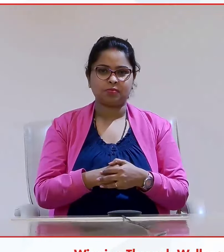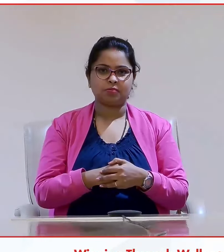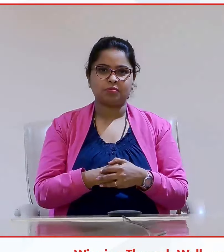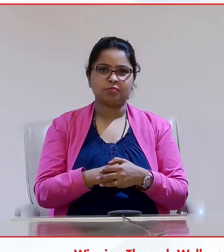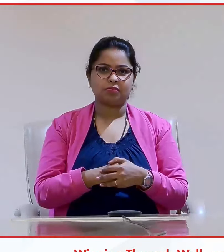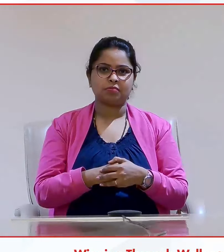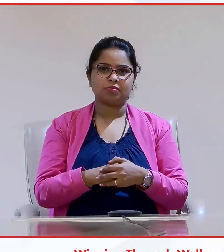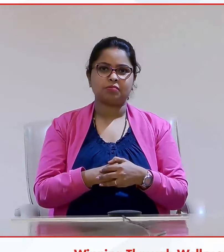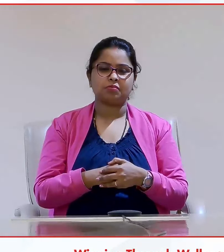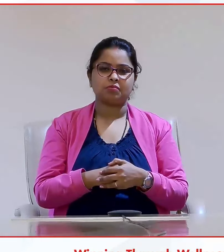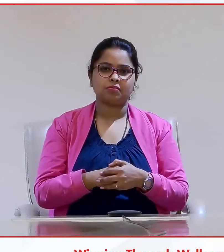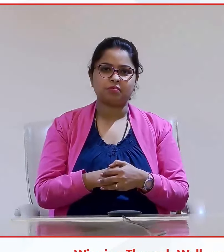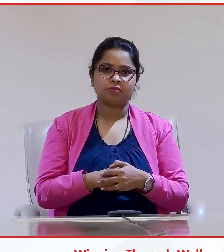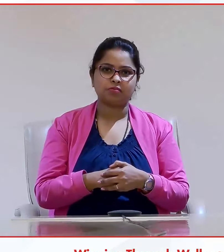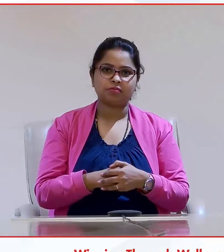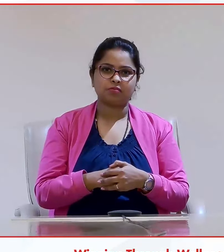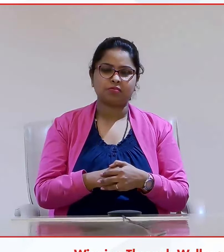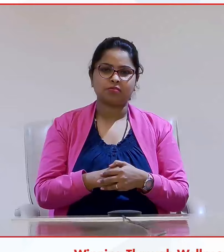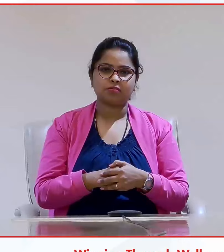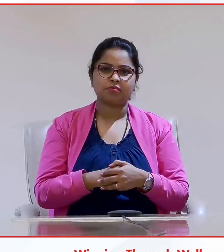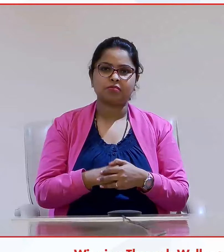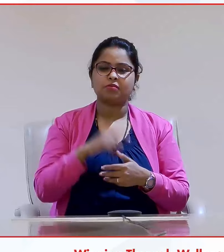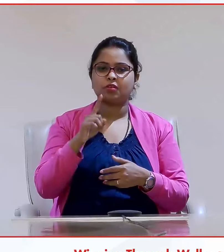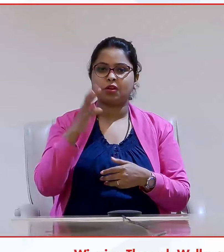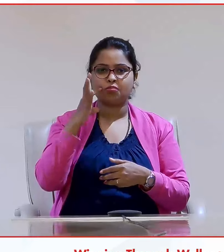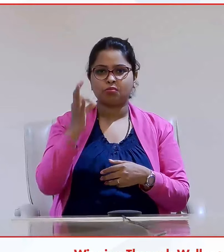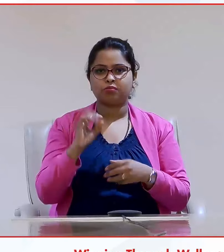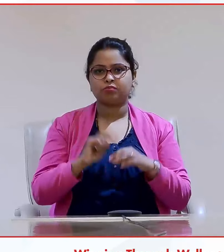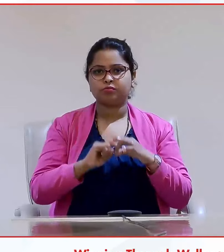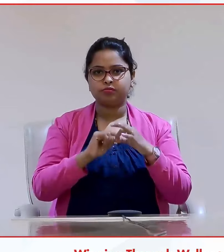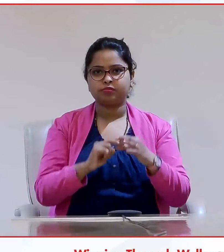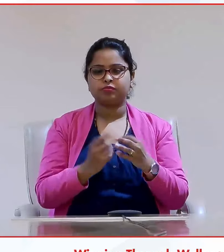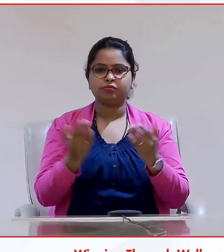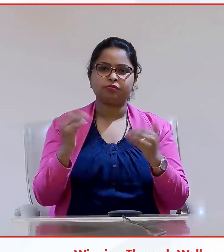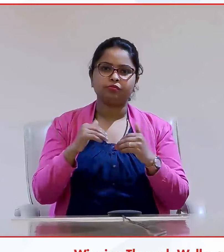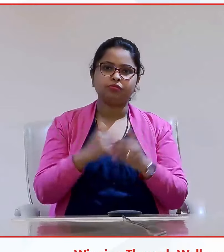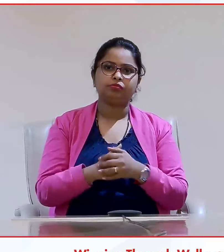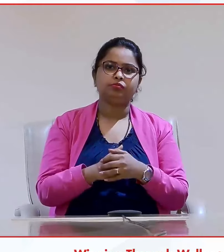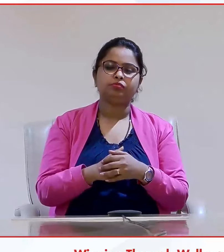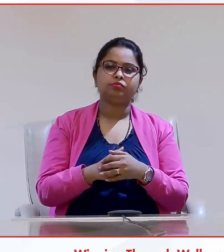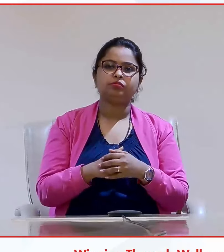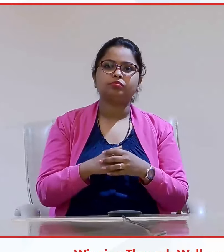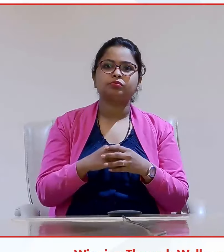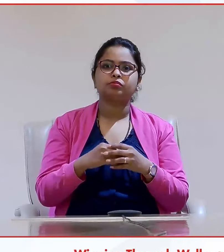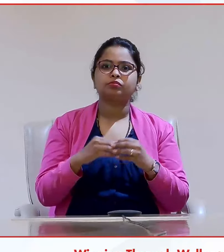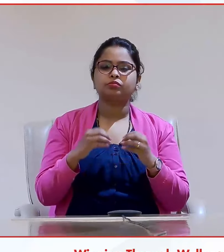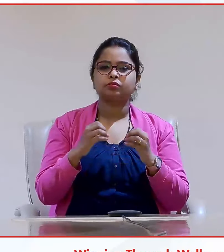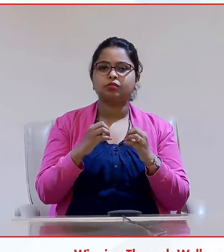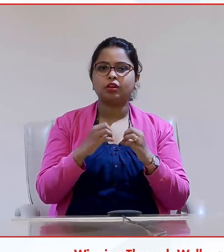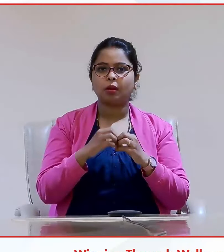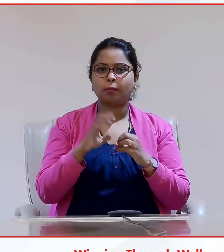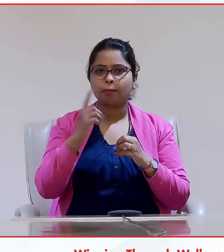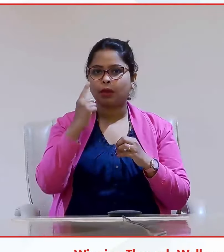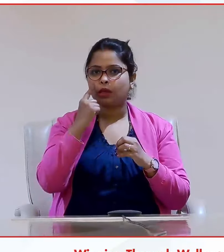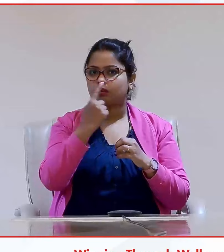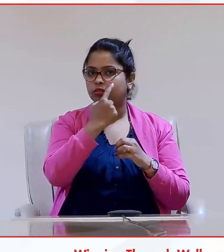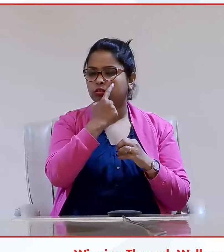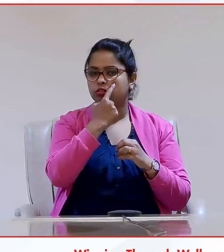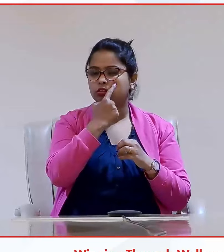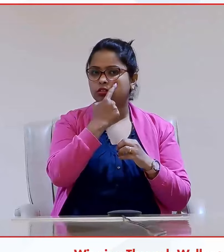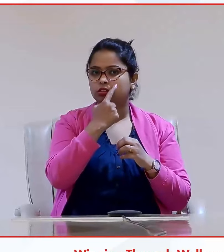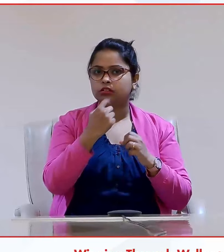Right. So one very important question that has come up, being visually challenged, sometimes our work is